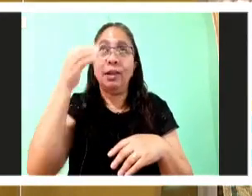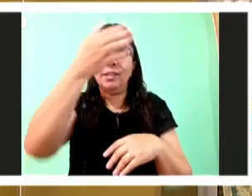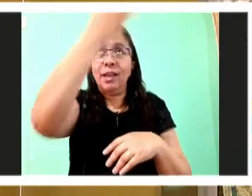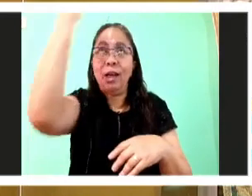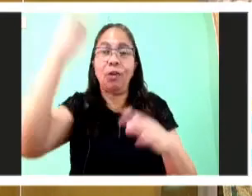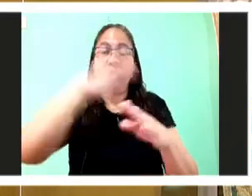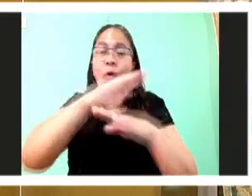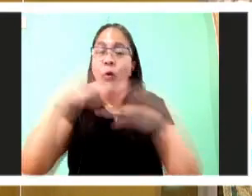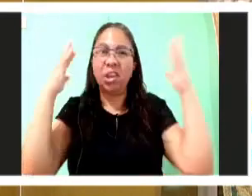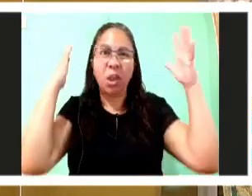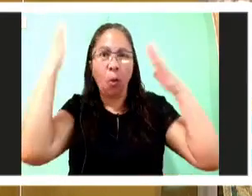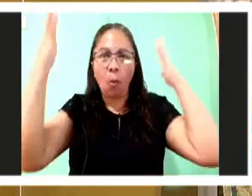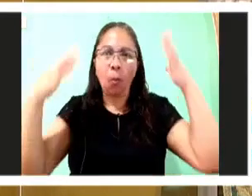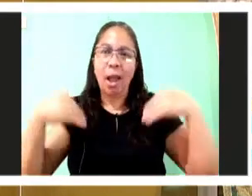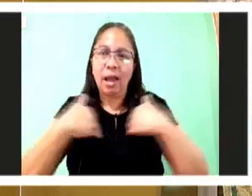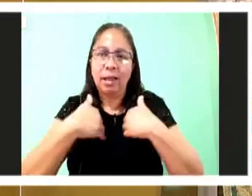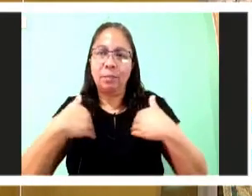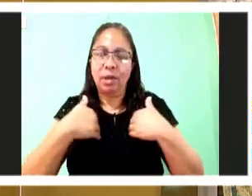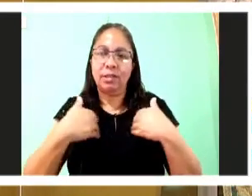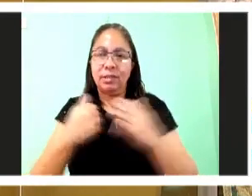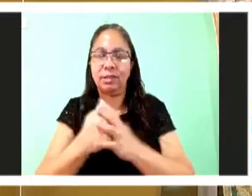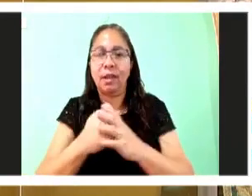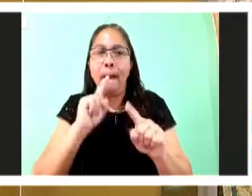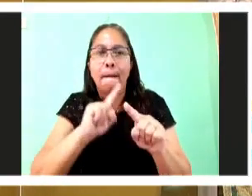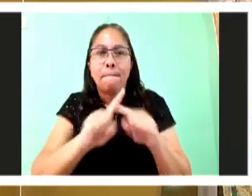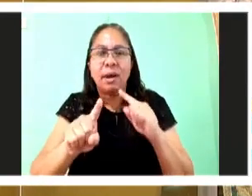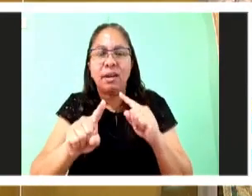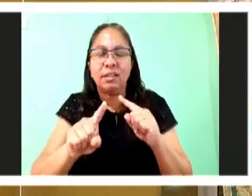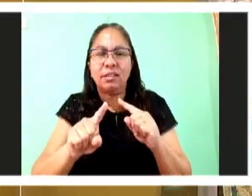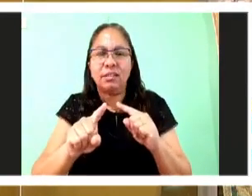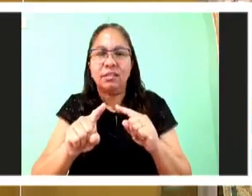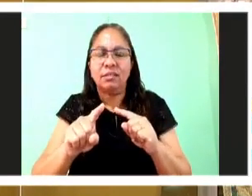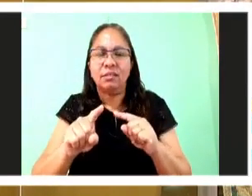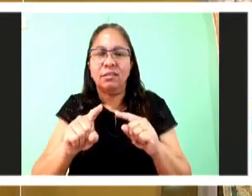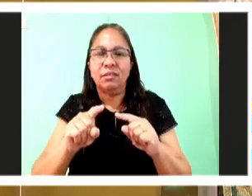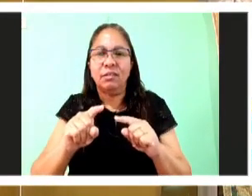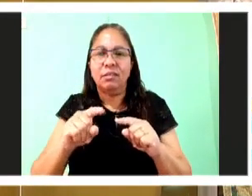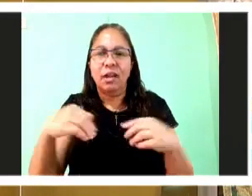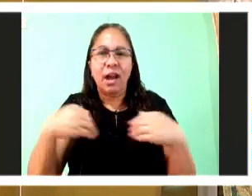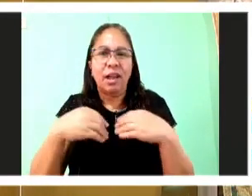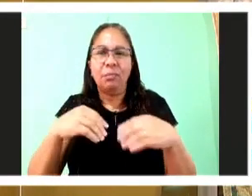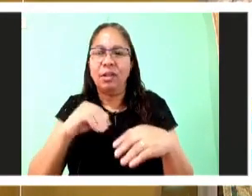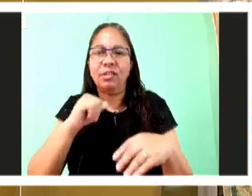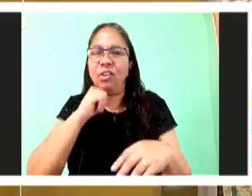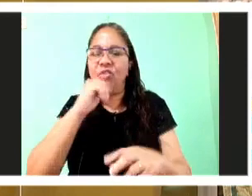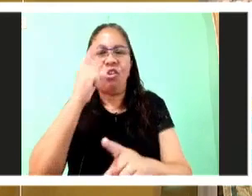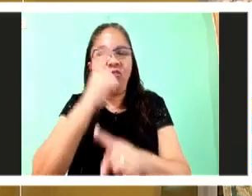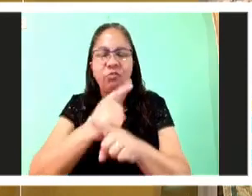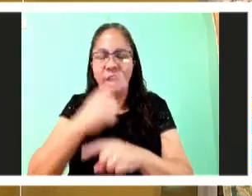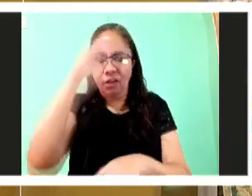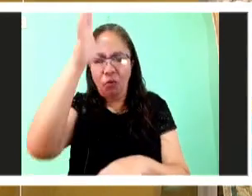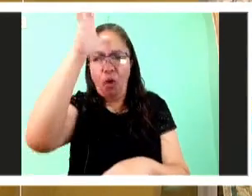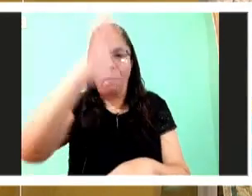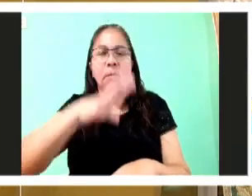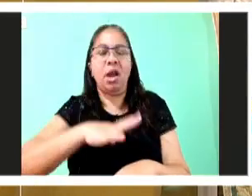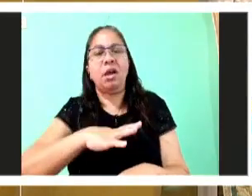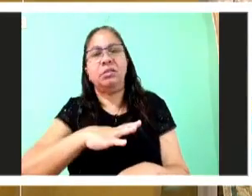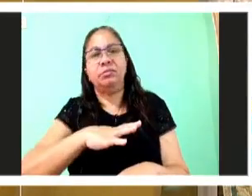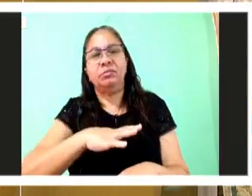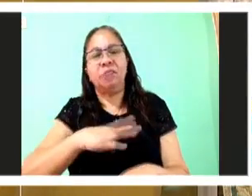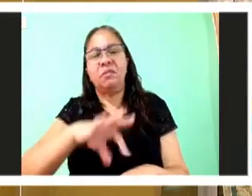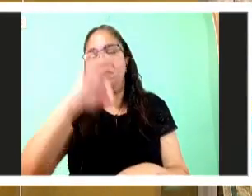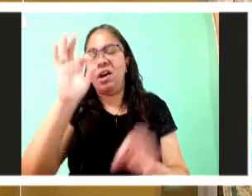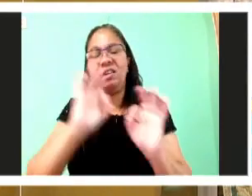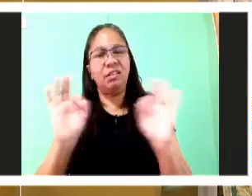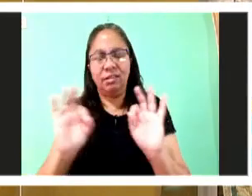beasts. But no helpmate suitable for man was found for him. So the Lord